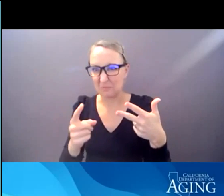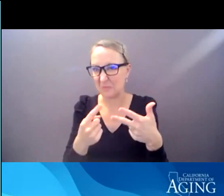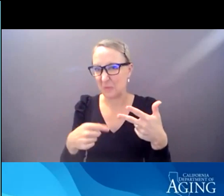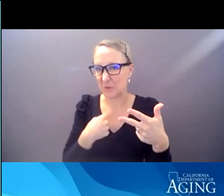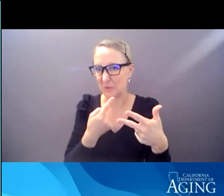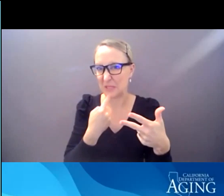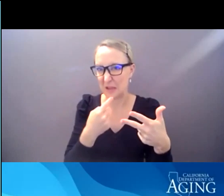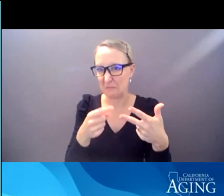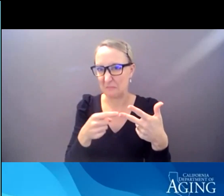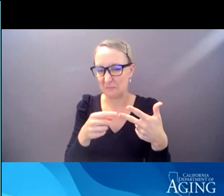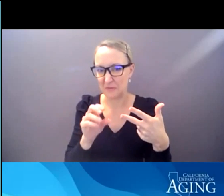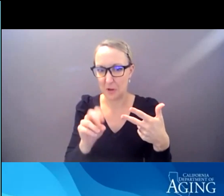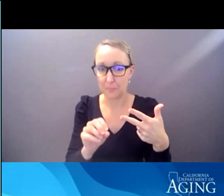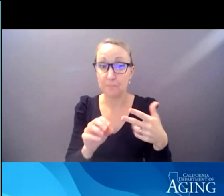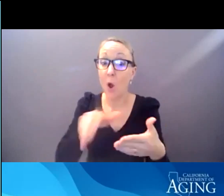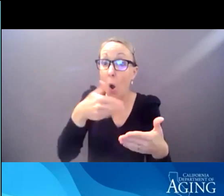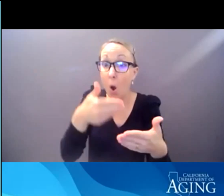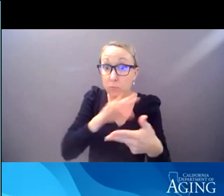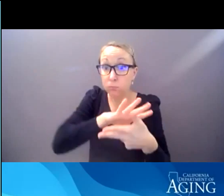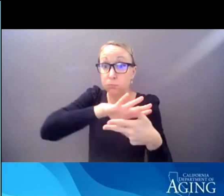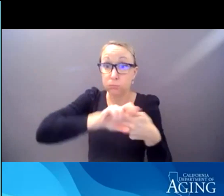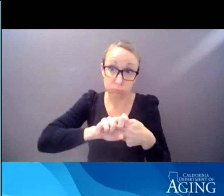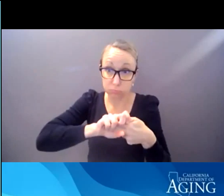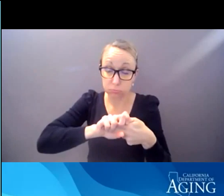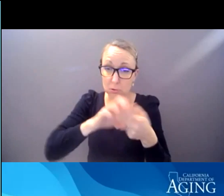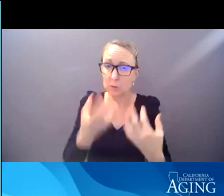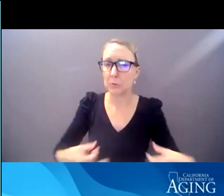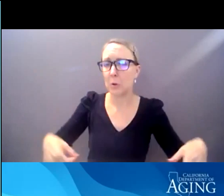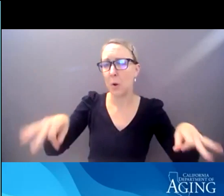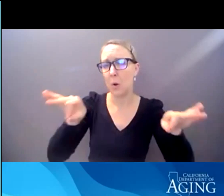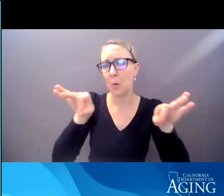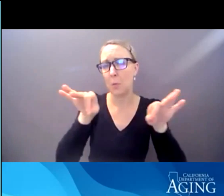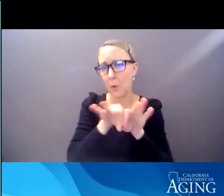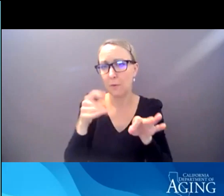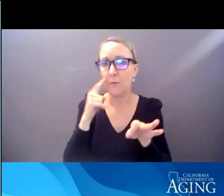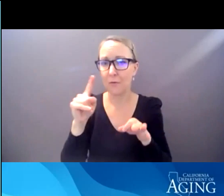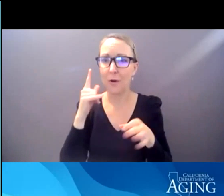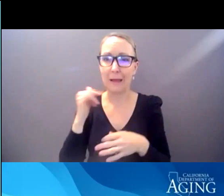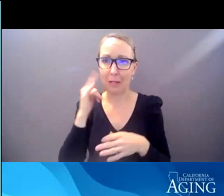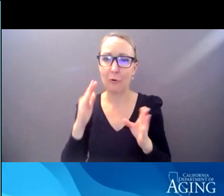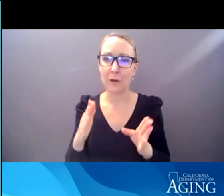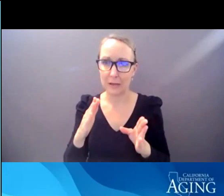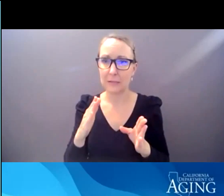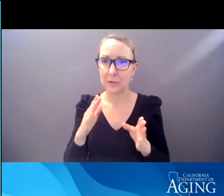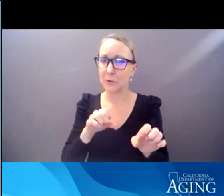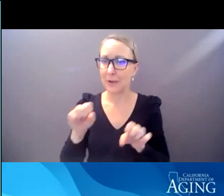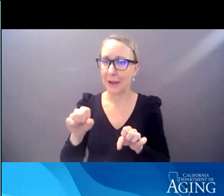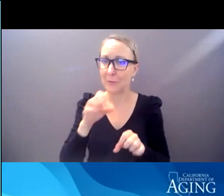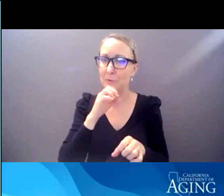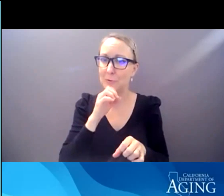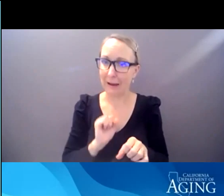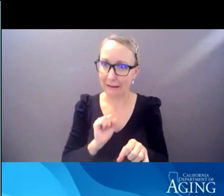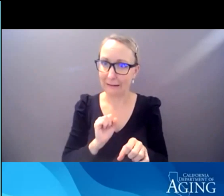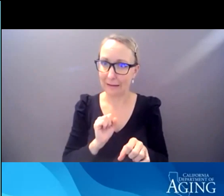those service providers are essential to allowing Californians to age in the way and place we want to. And